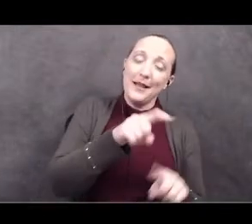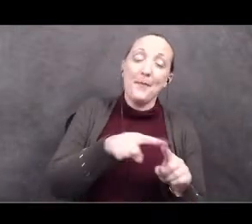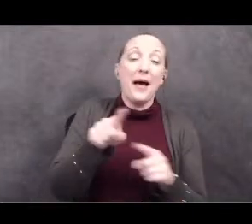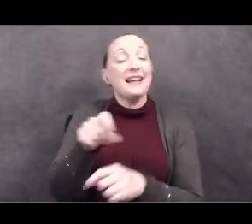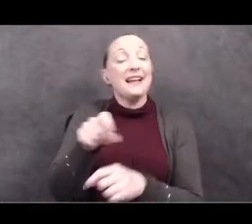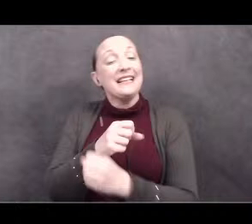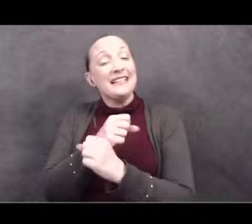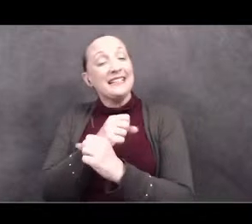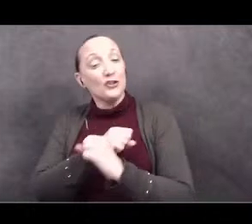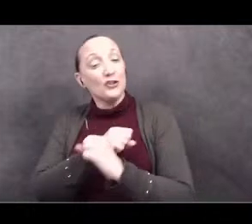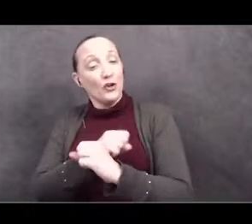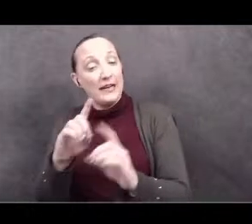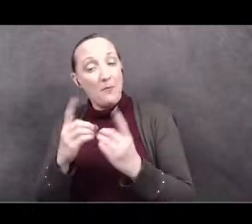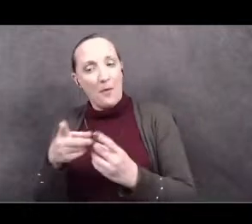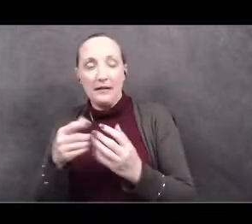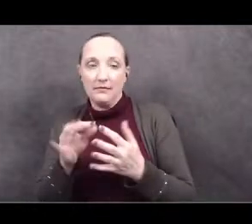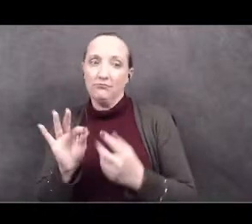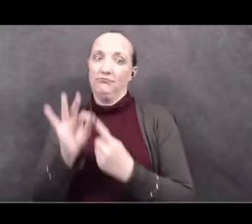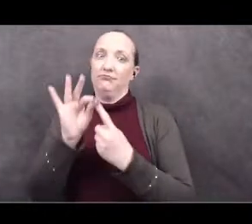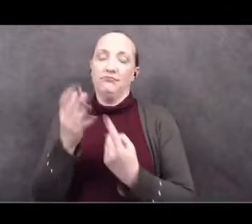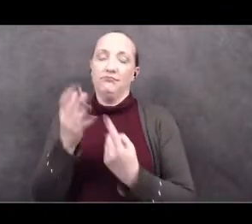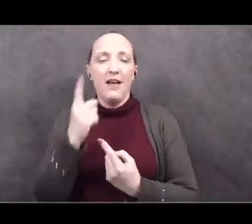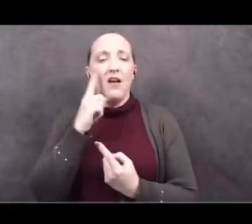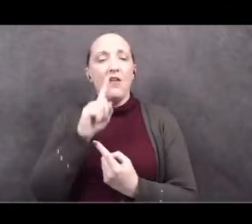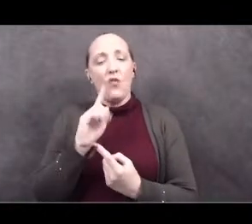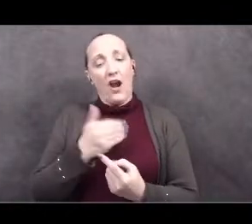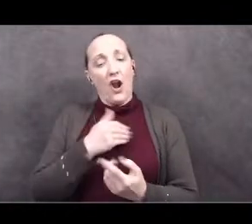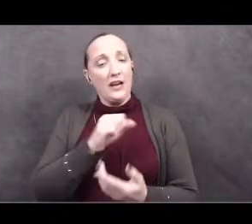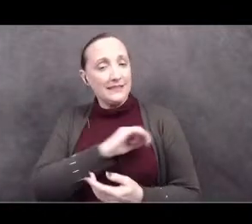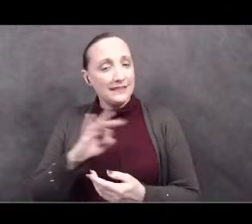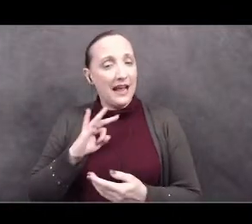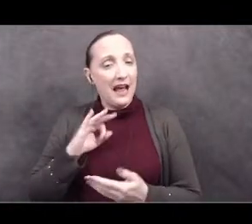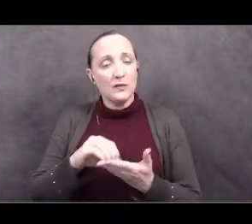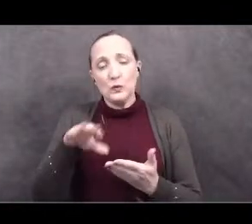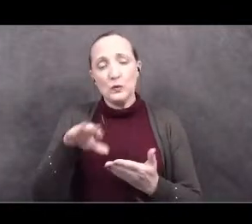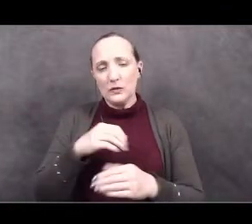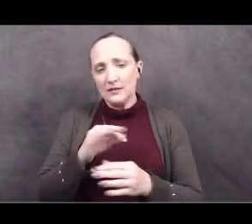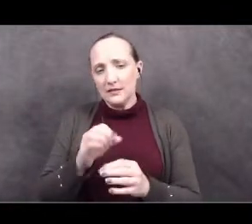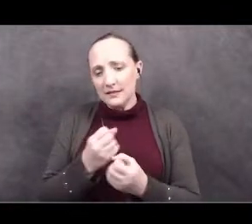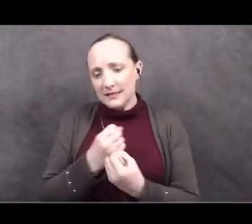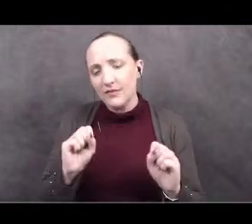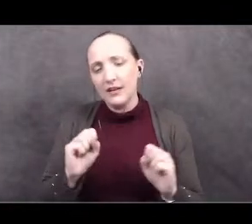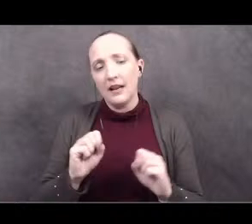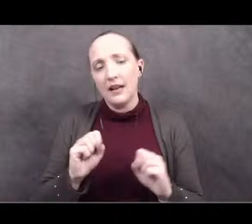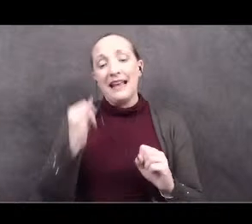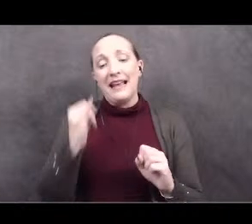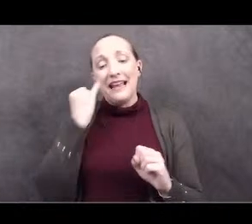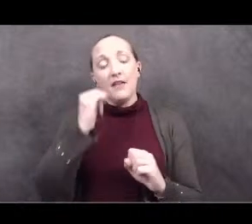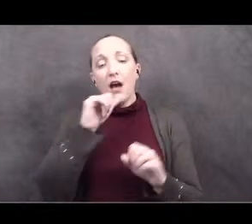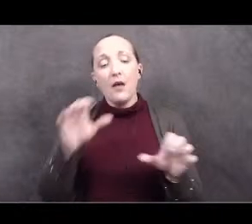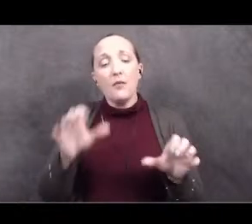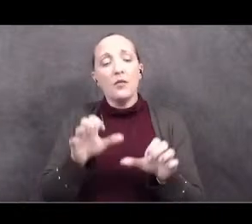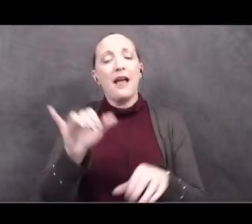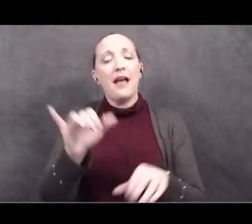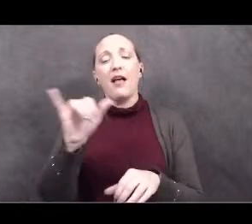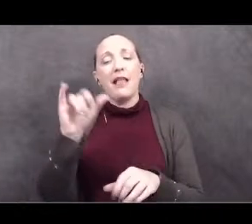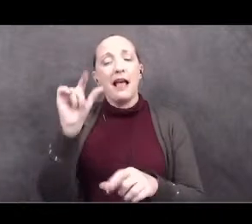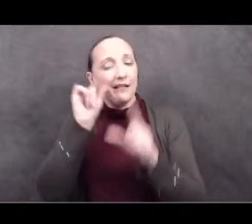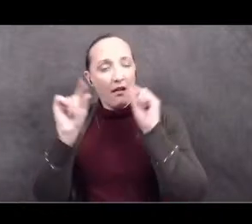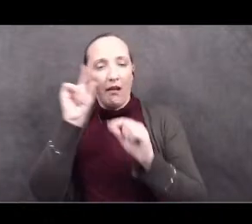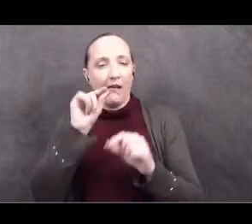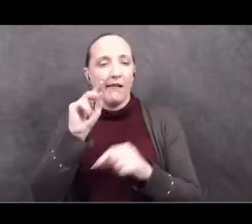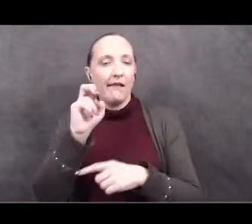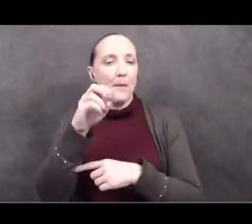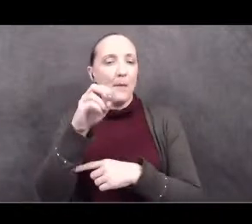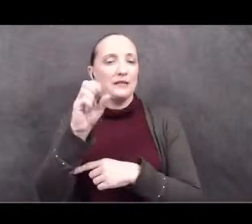important safety is vital for our staff and students the practicing of unfair practices such as nepotism is a trait that leads you